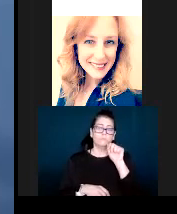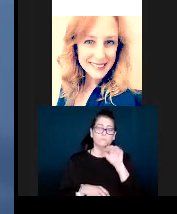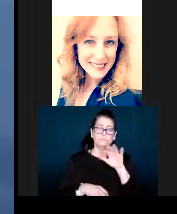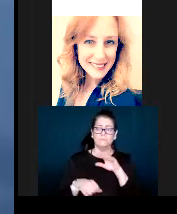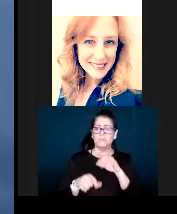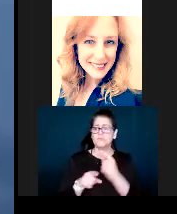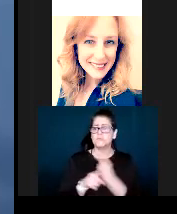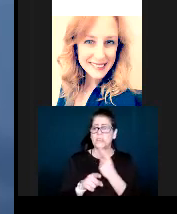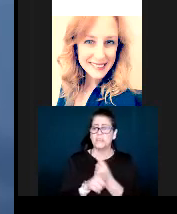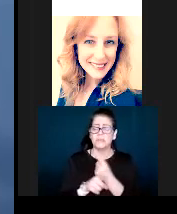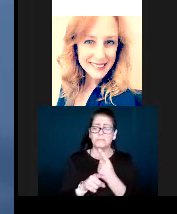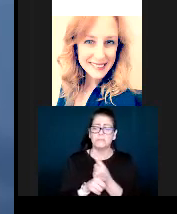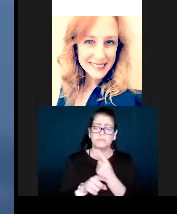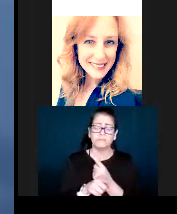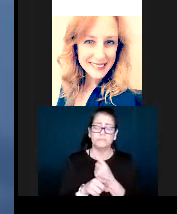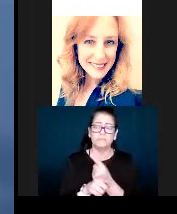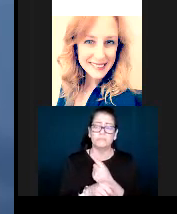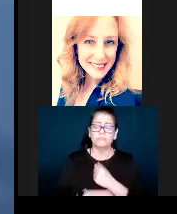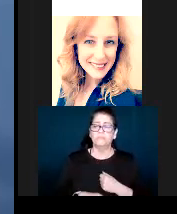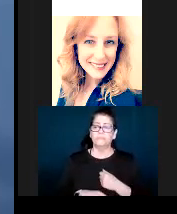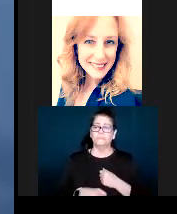And enjoy just another moment here.